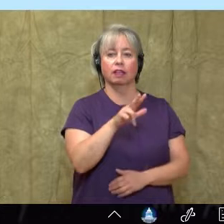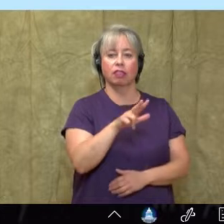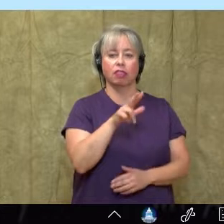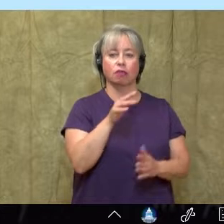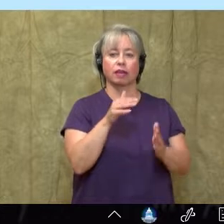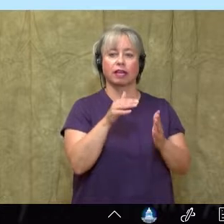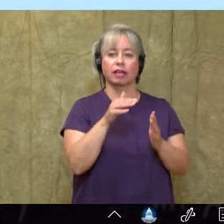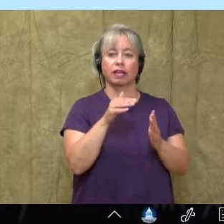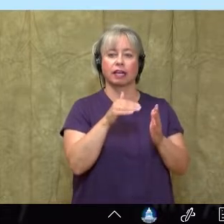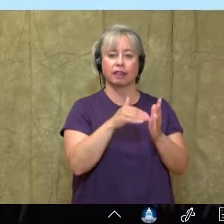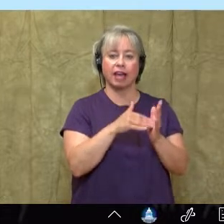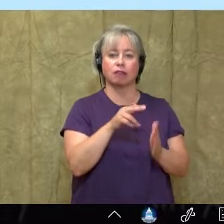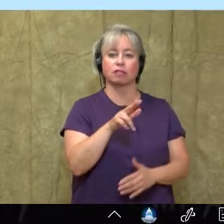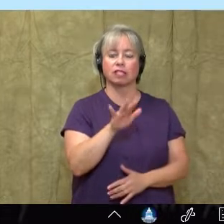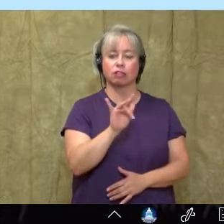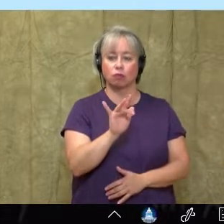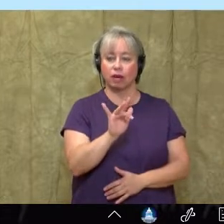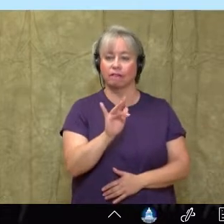3,025.